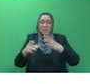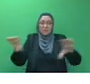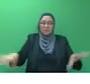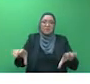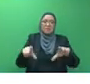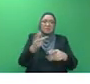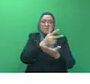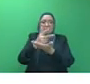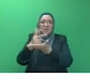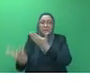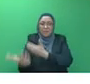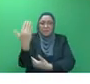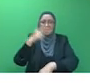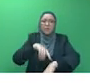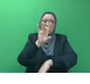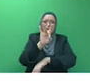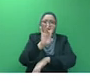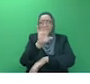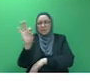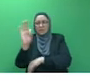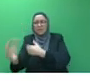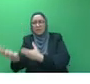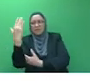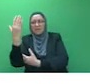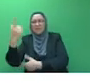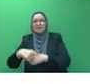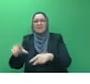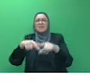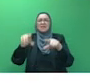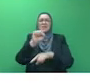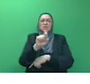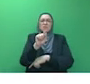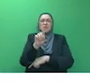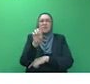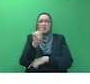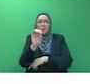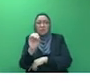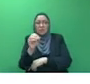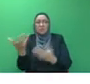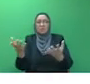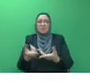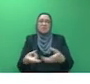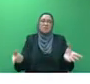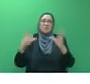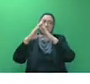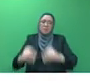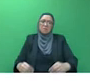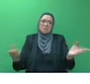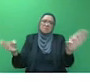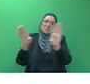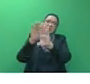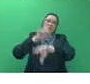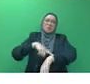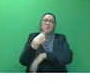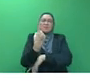in the morning in the studio wrap up at about uh one o'clock have my lunch you know come home so yeah i'm